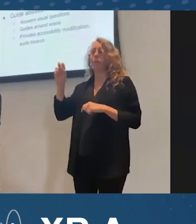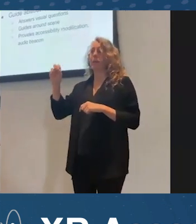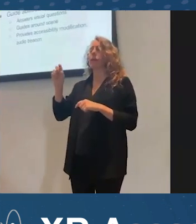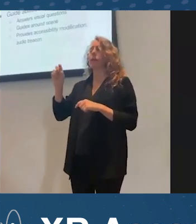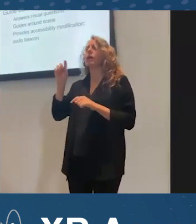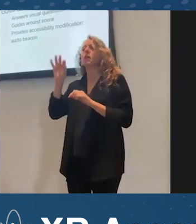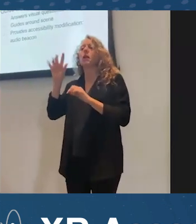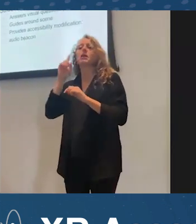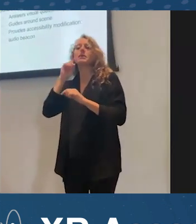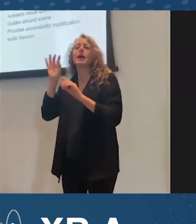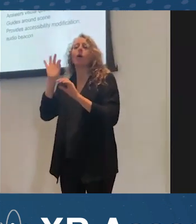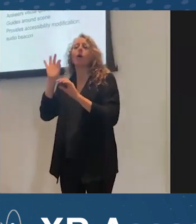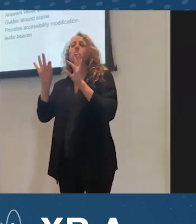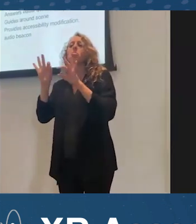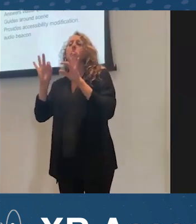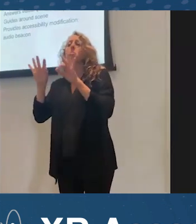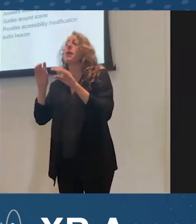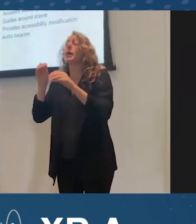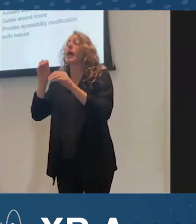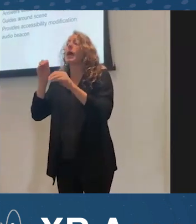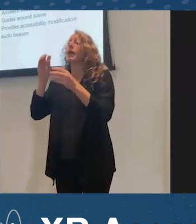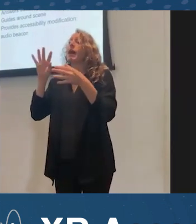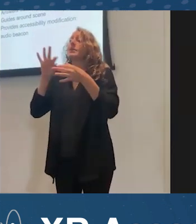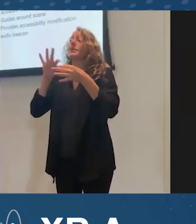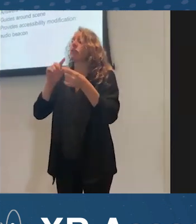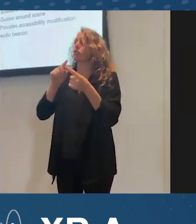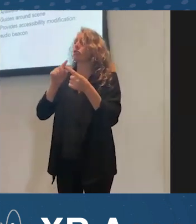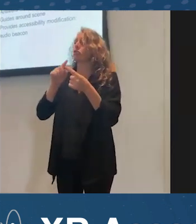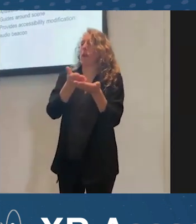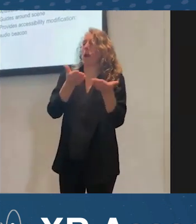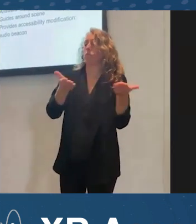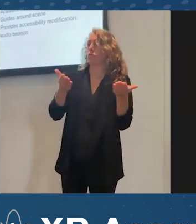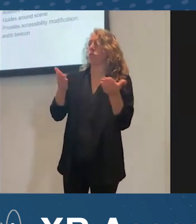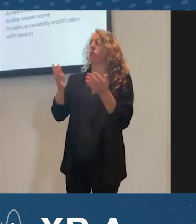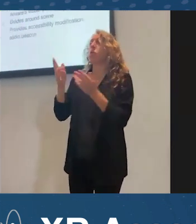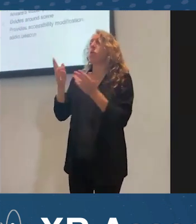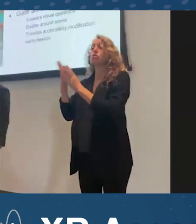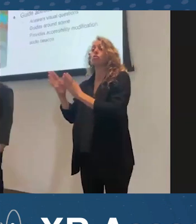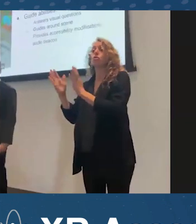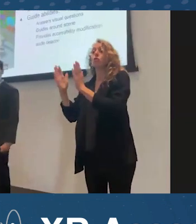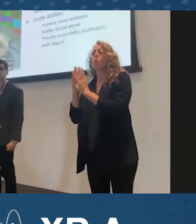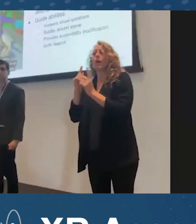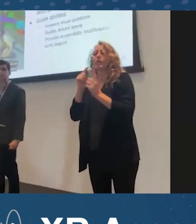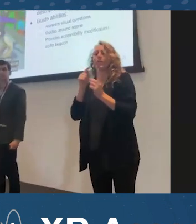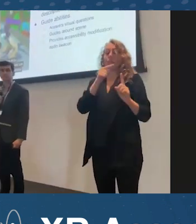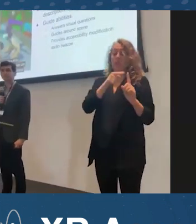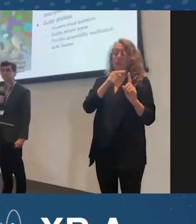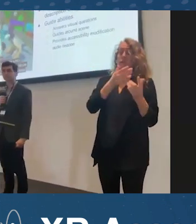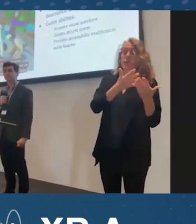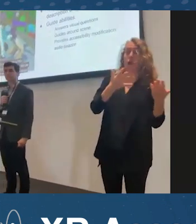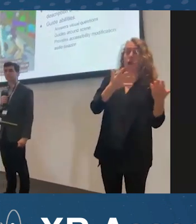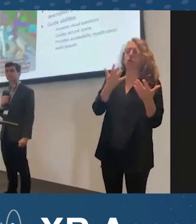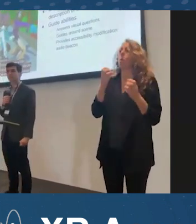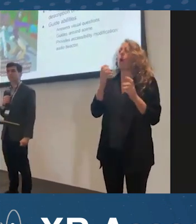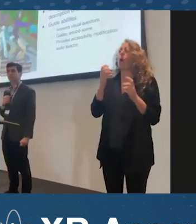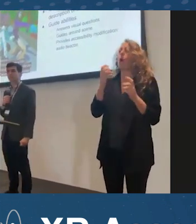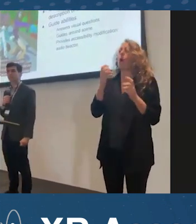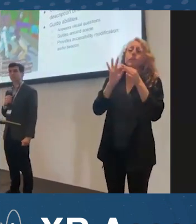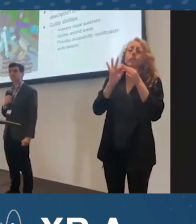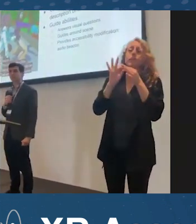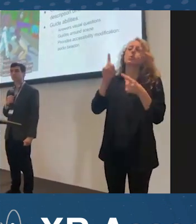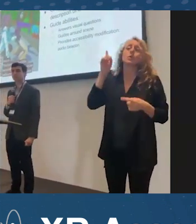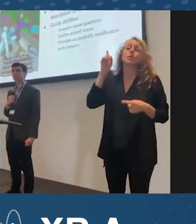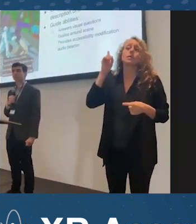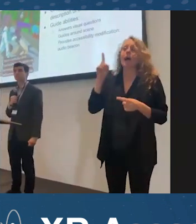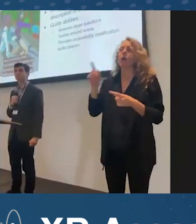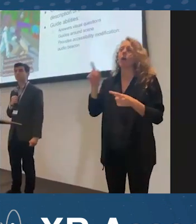guide can put on any object in the scene that the user requests them to, so that they can use the sound to guide themselves to that object instead of having the guide take them,